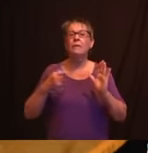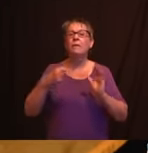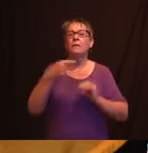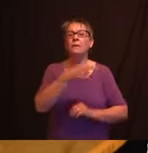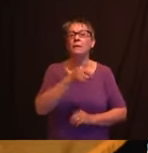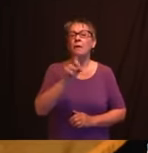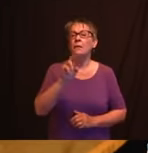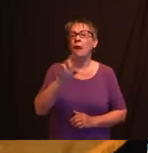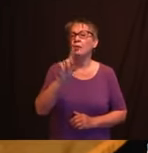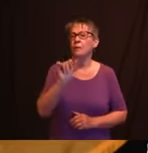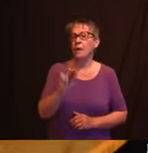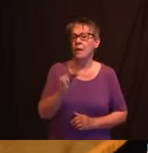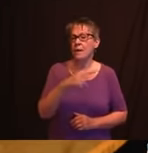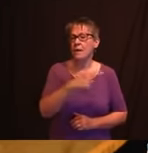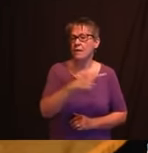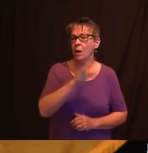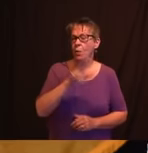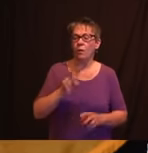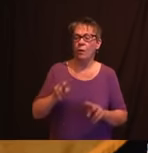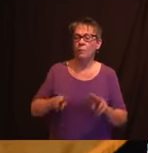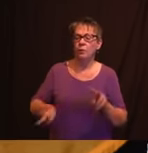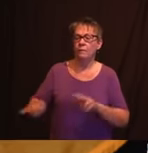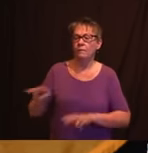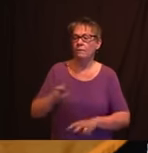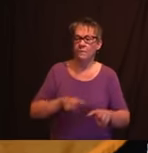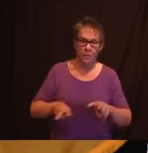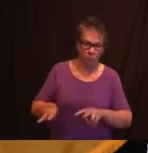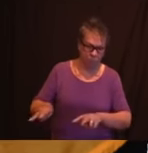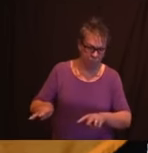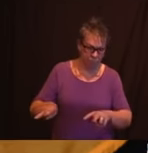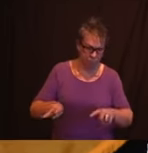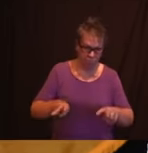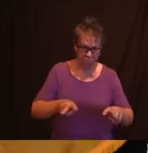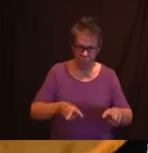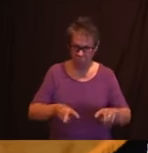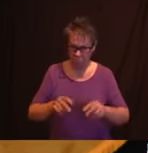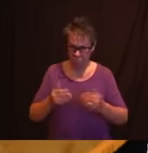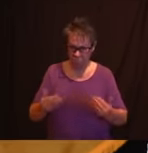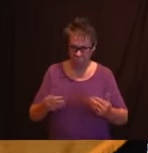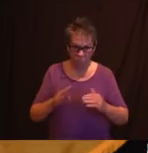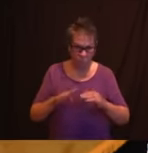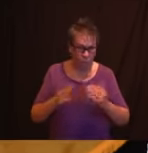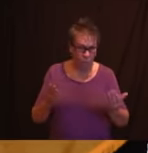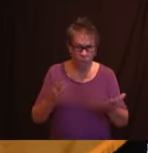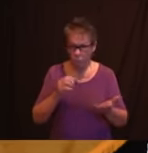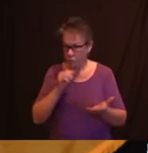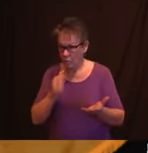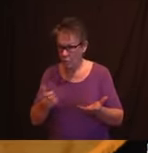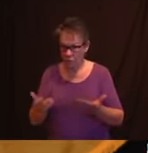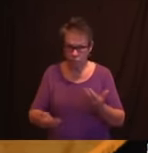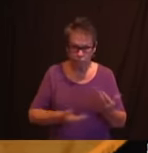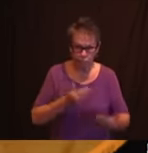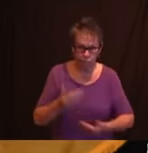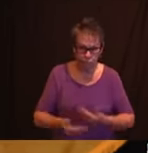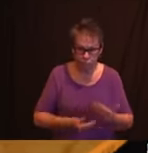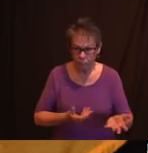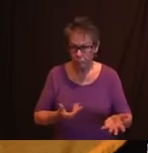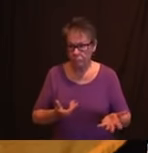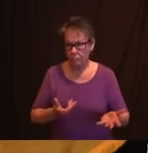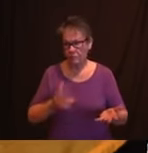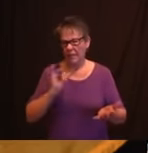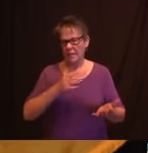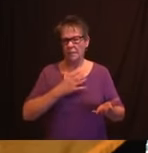New Jersey. That concludes my daily statistical report. Stay connected, stay safe, and stay